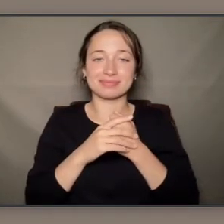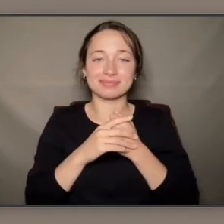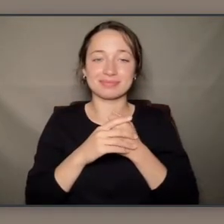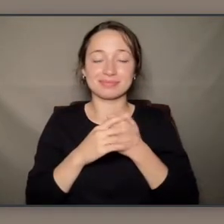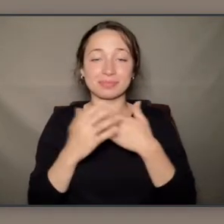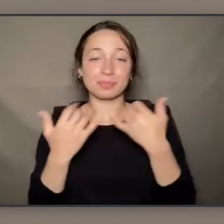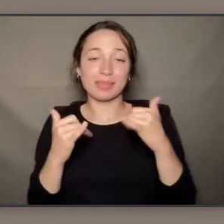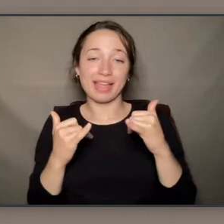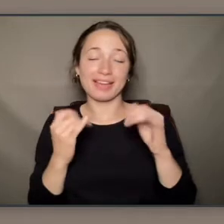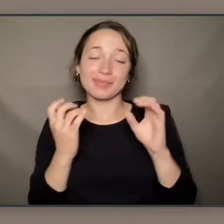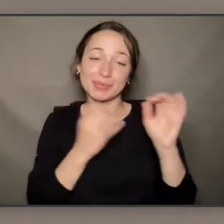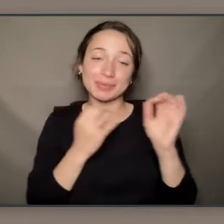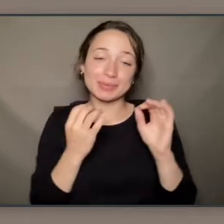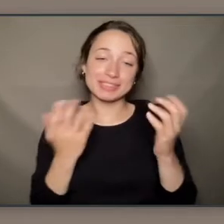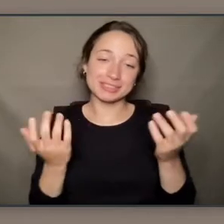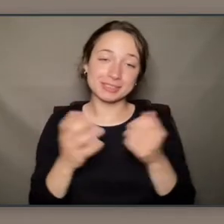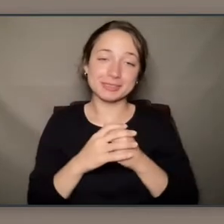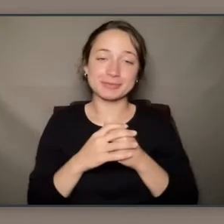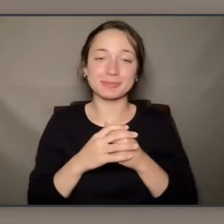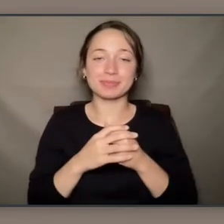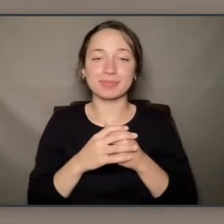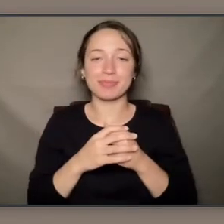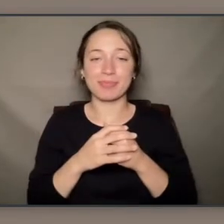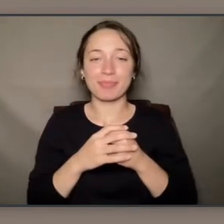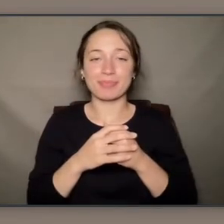I play flutes.